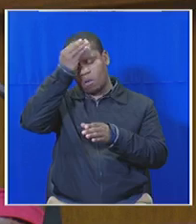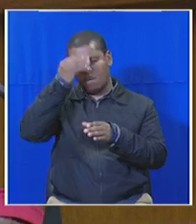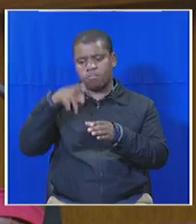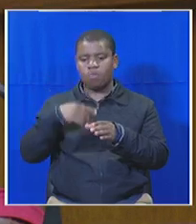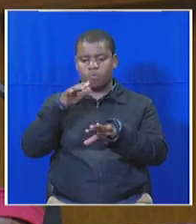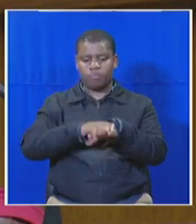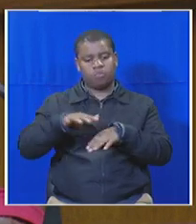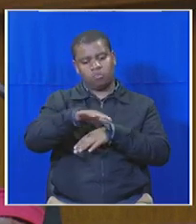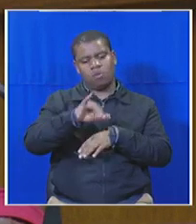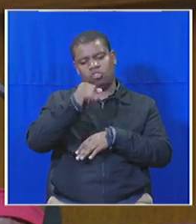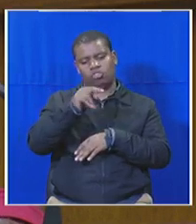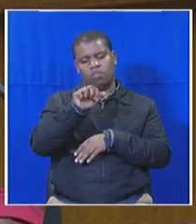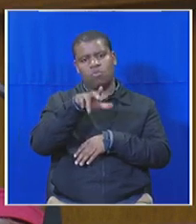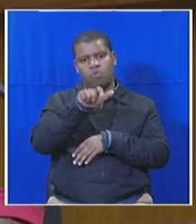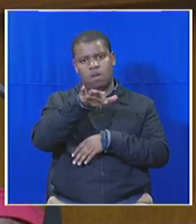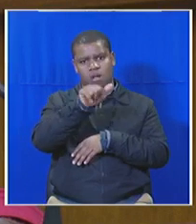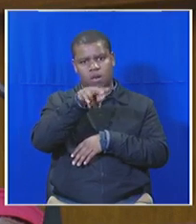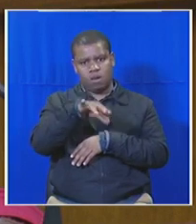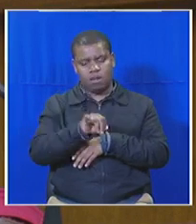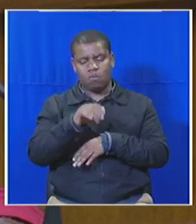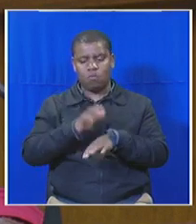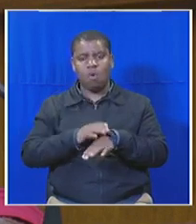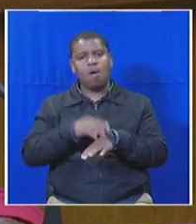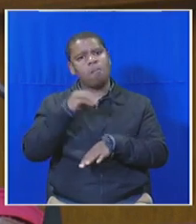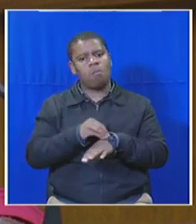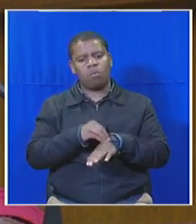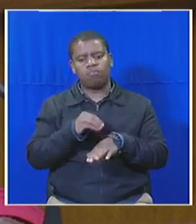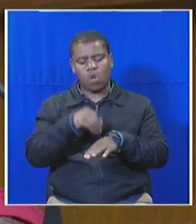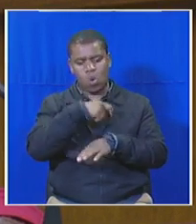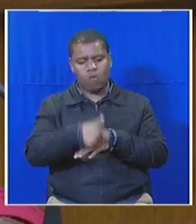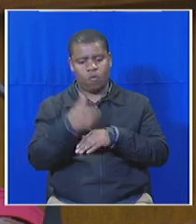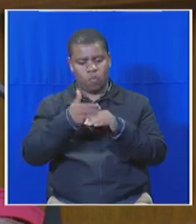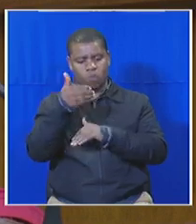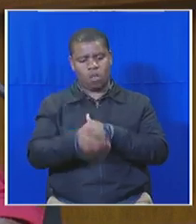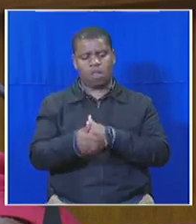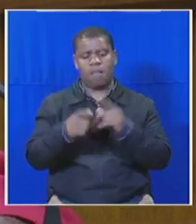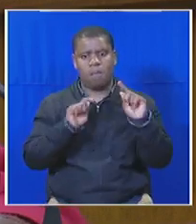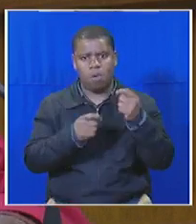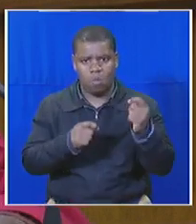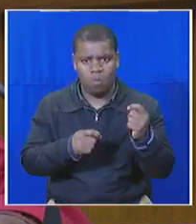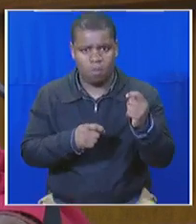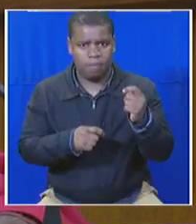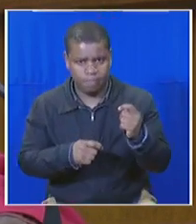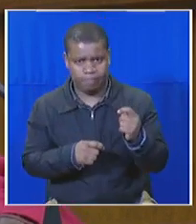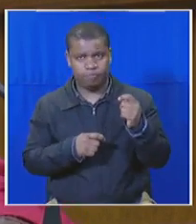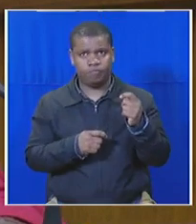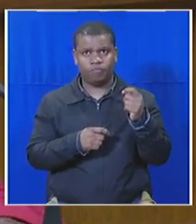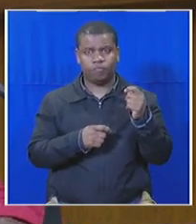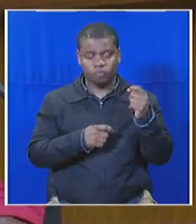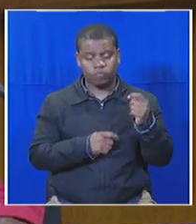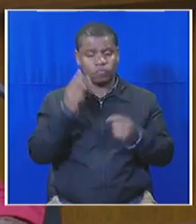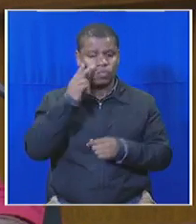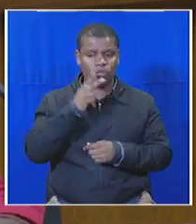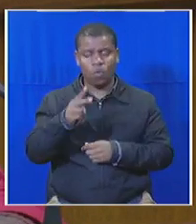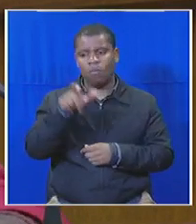Amphitheatre after the fateful political tragic conference of the ANC in Polokwane saw a strange call